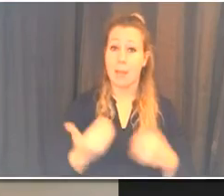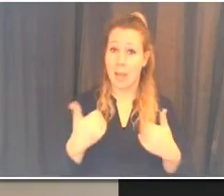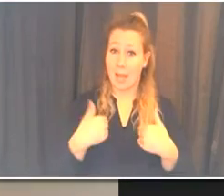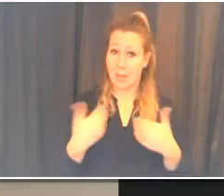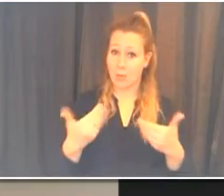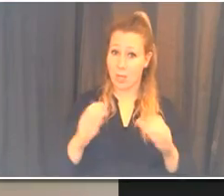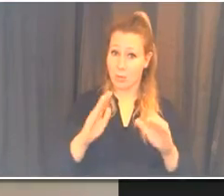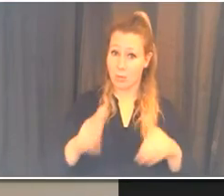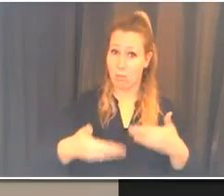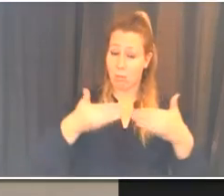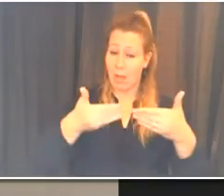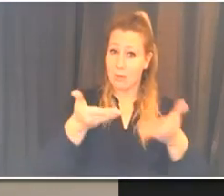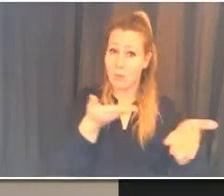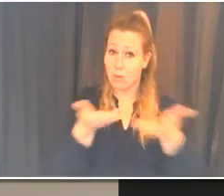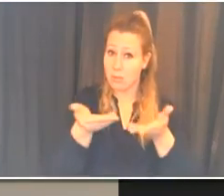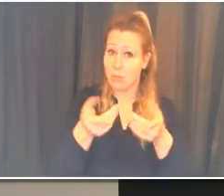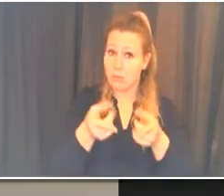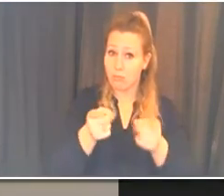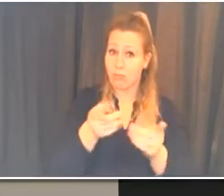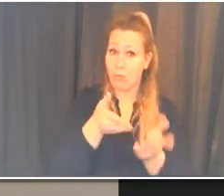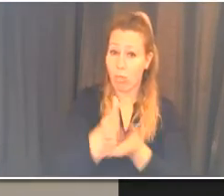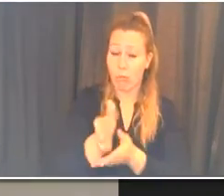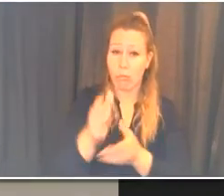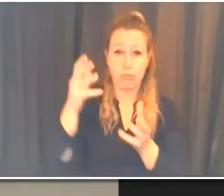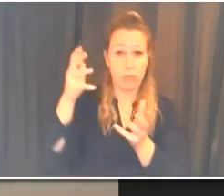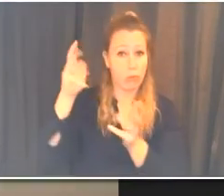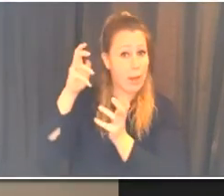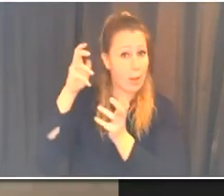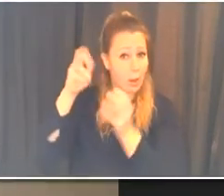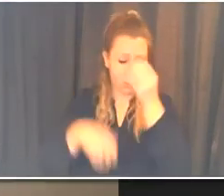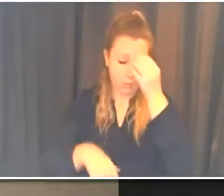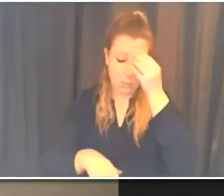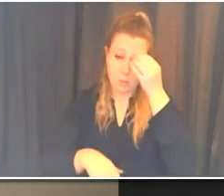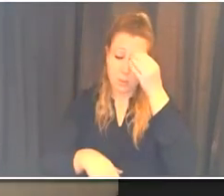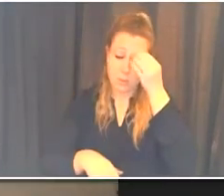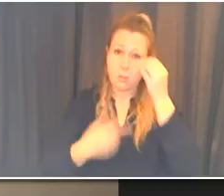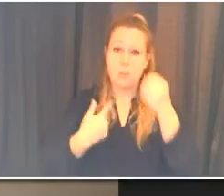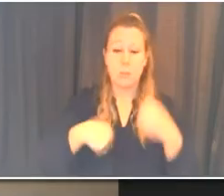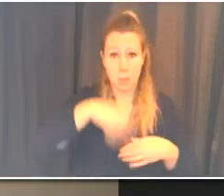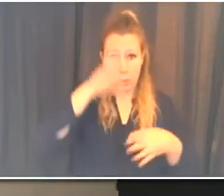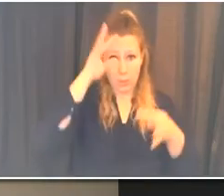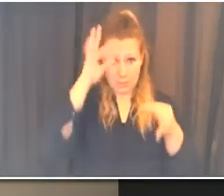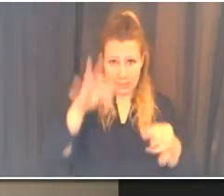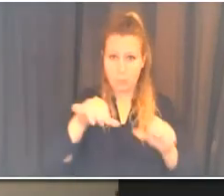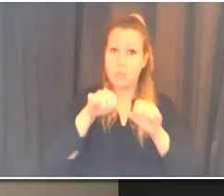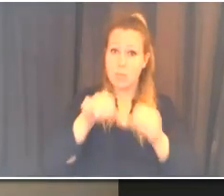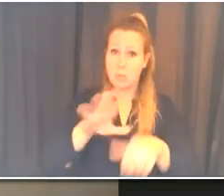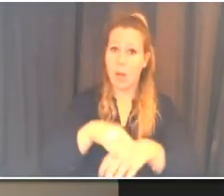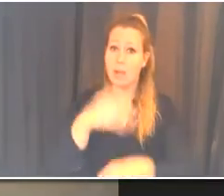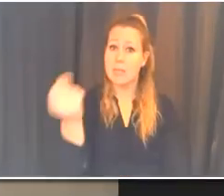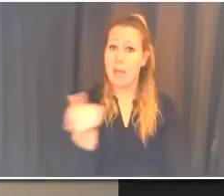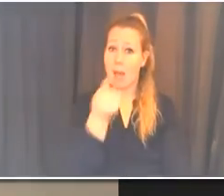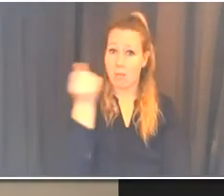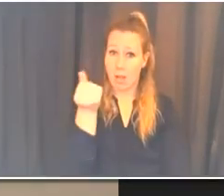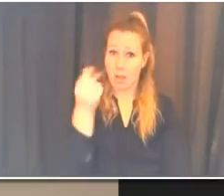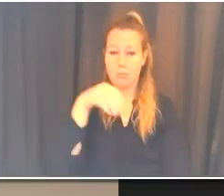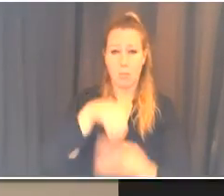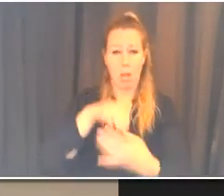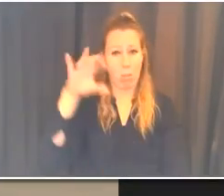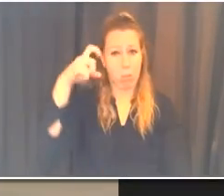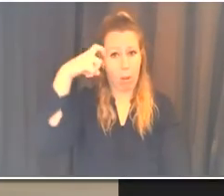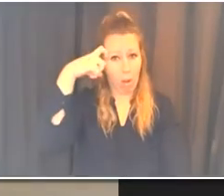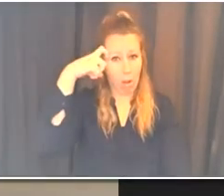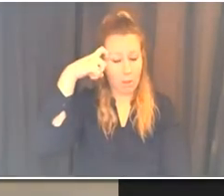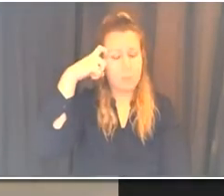custody rise visitations and also domestic violence resources uh we used to love it go every Saturday to the